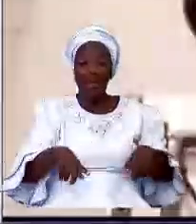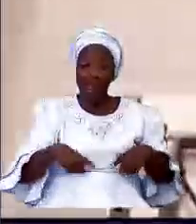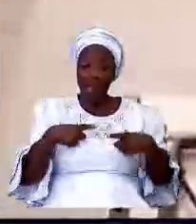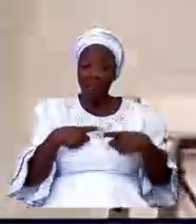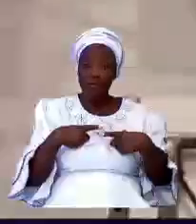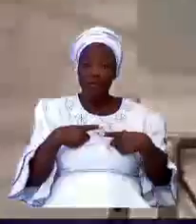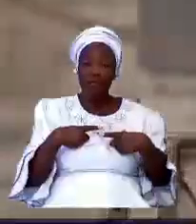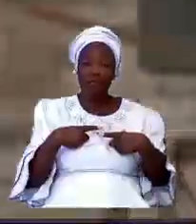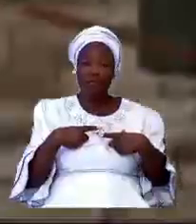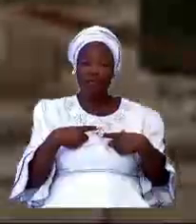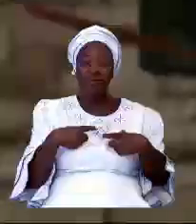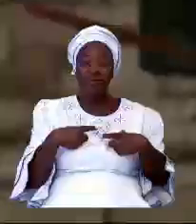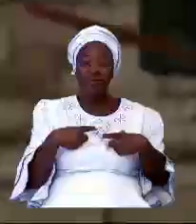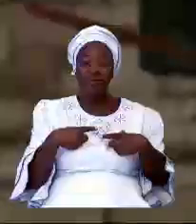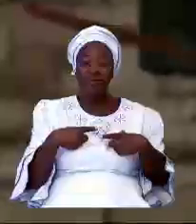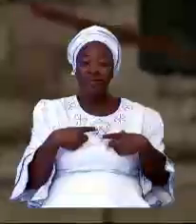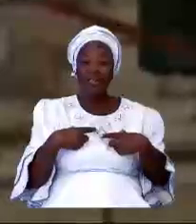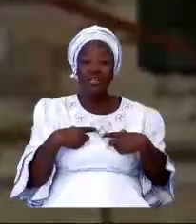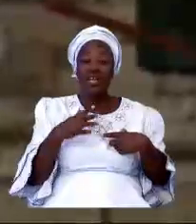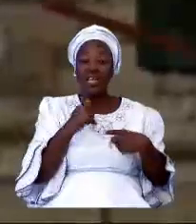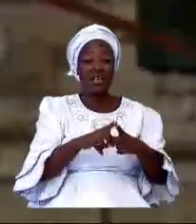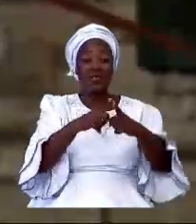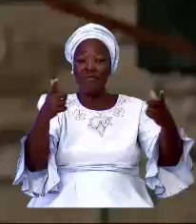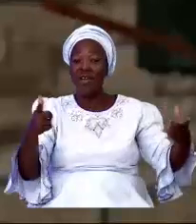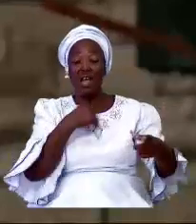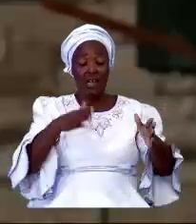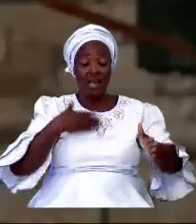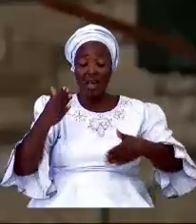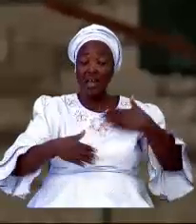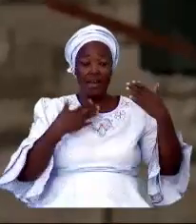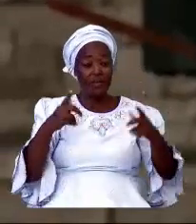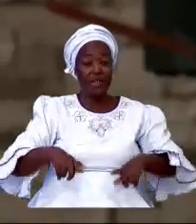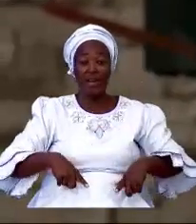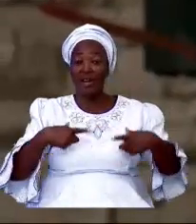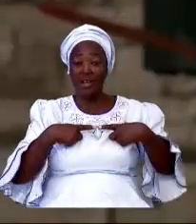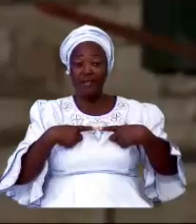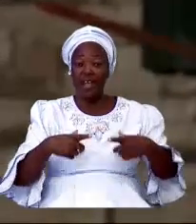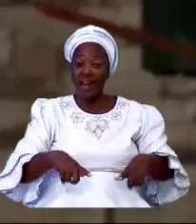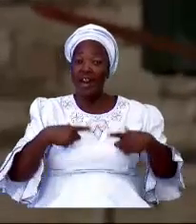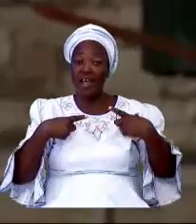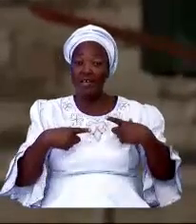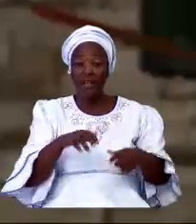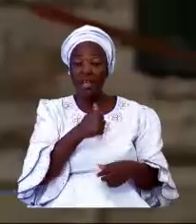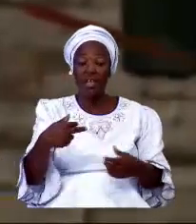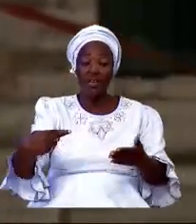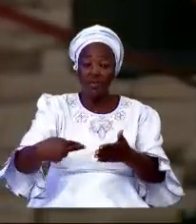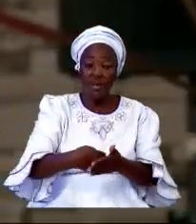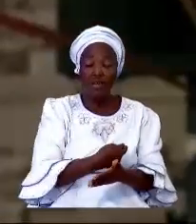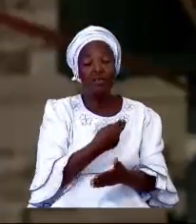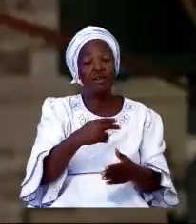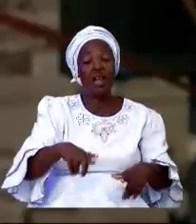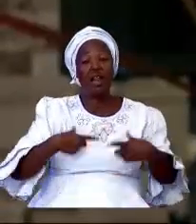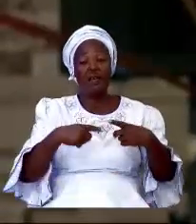Life. A new life, life. An excited life,